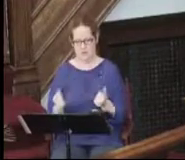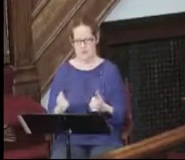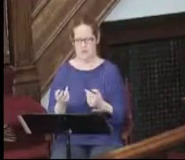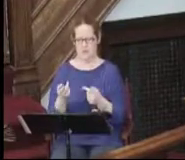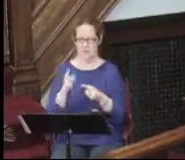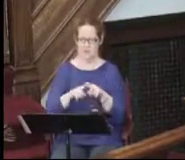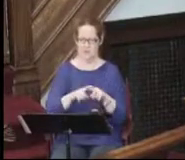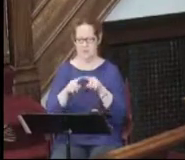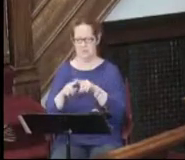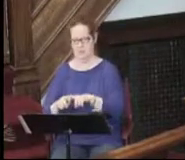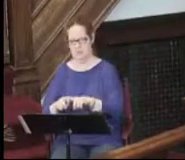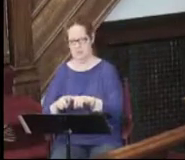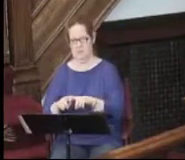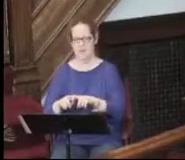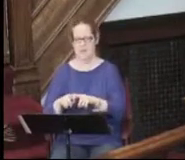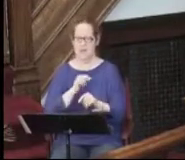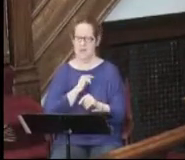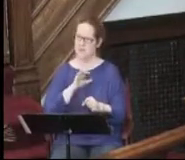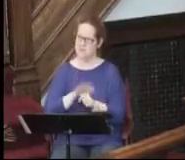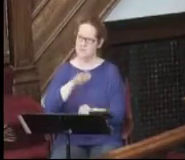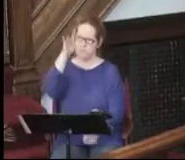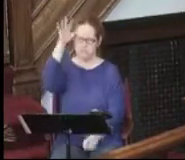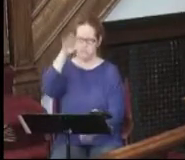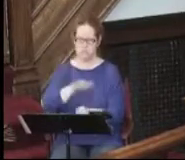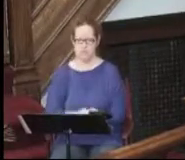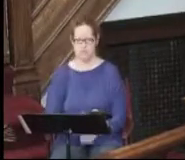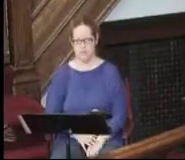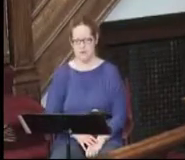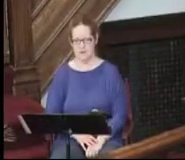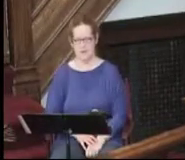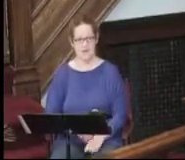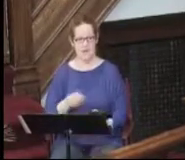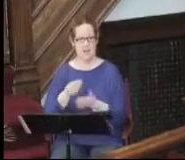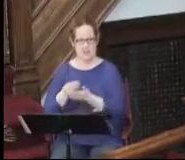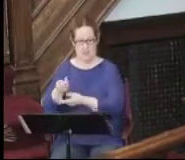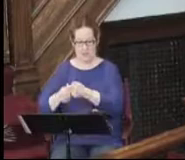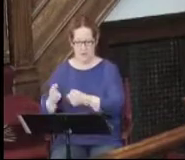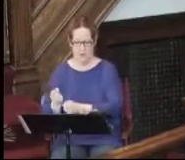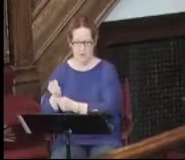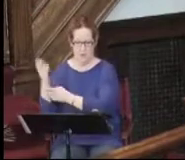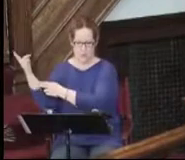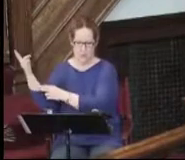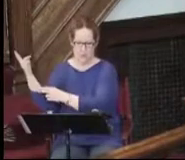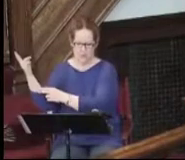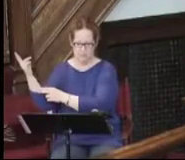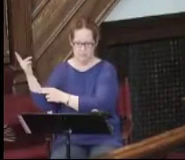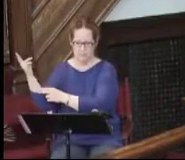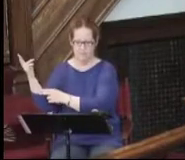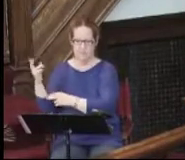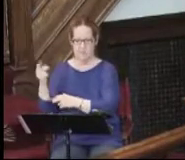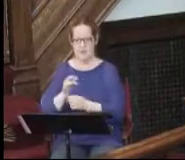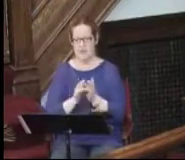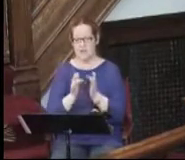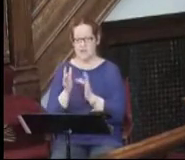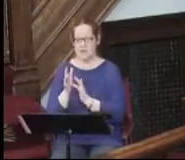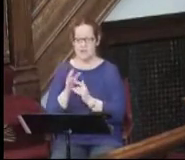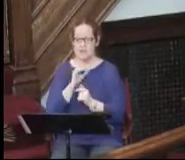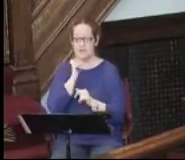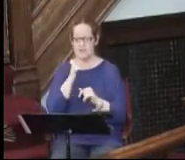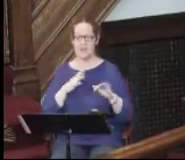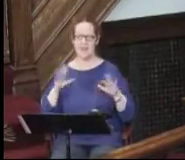and it set him off. He threw out the money changers from the temple. In other words, Jesus was not